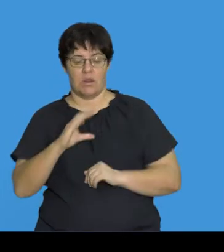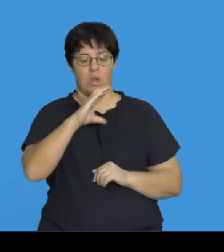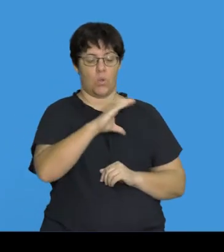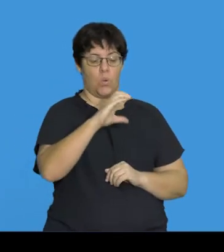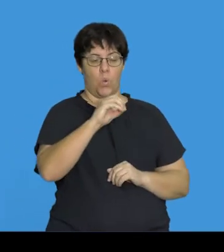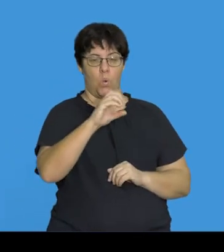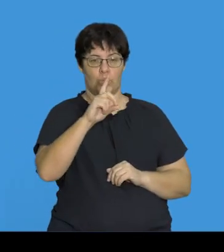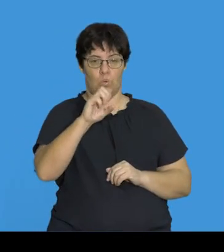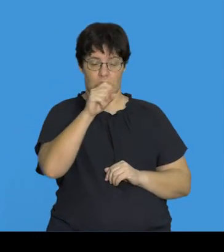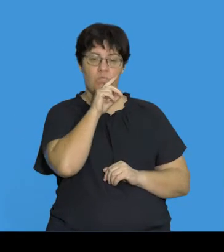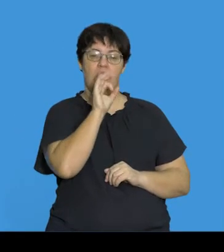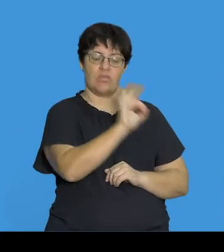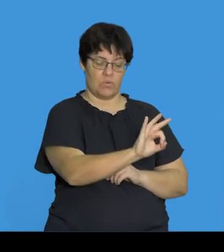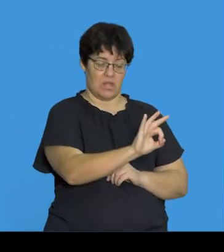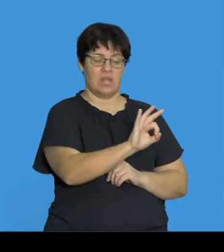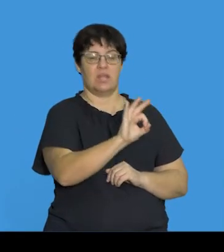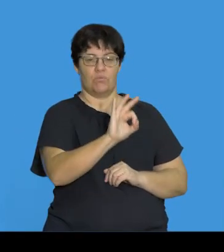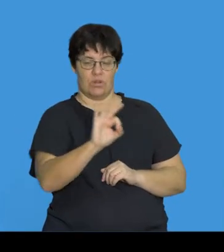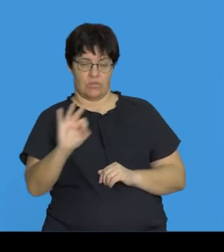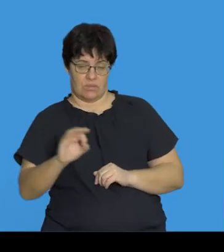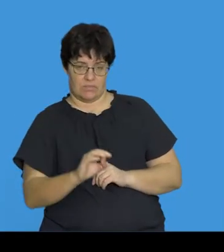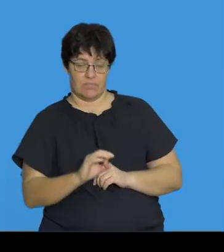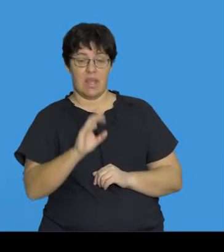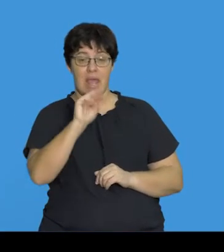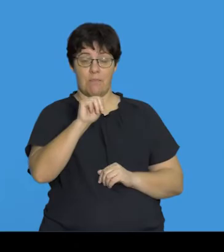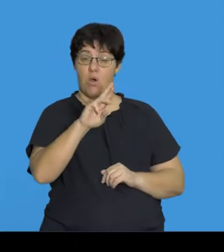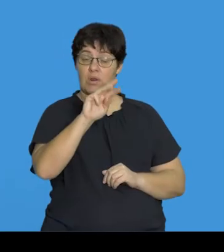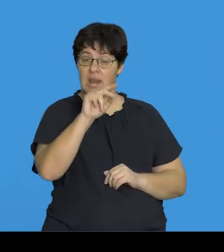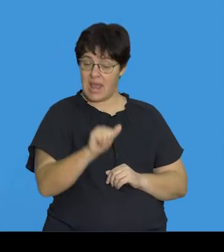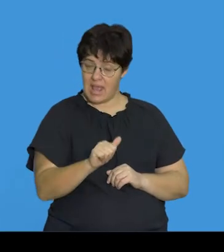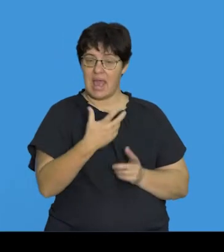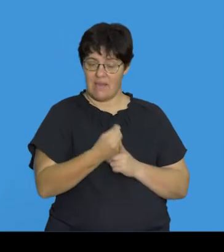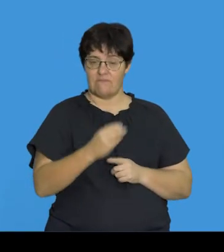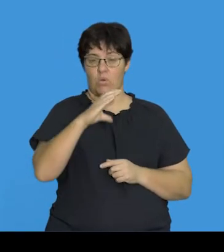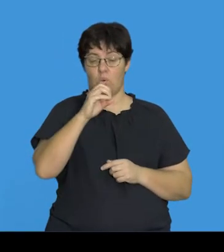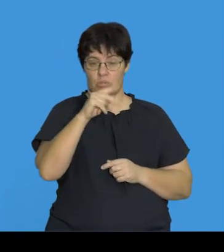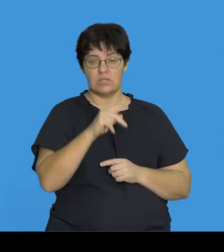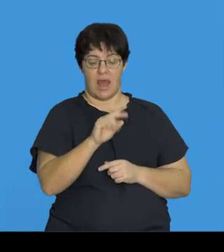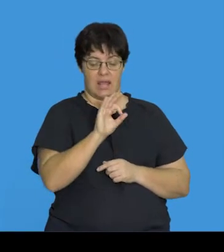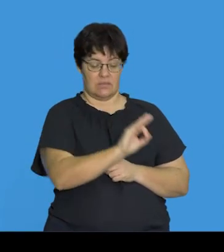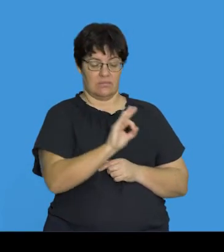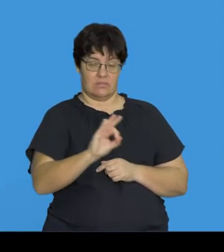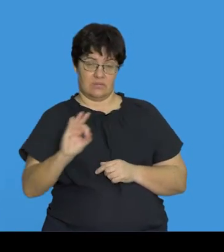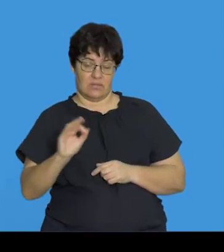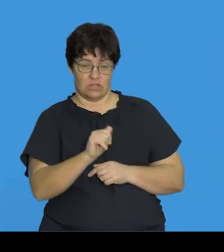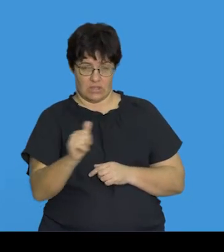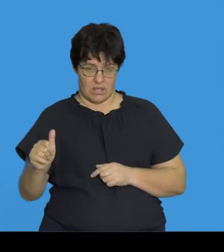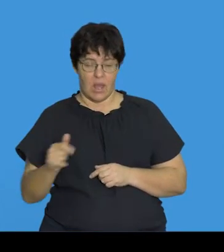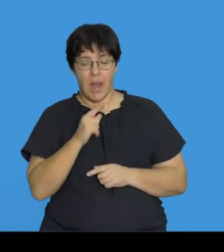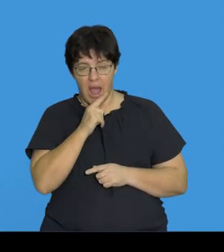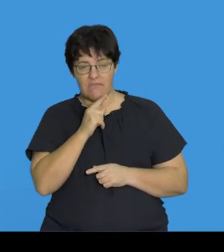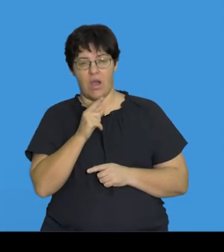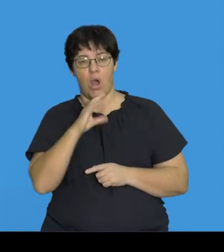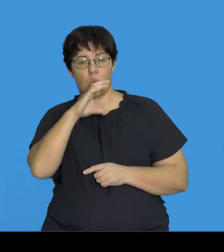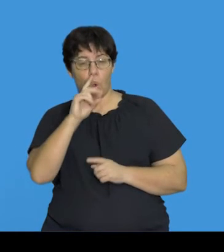as codons. So mRNA is made up of codons, and these lie next to each other. And these codons